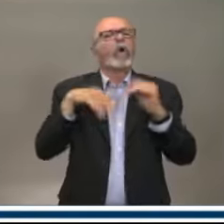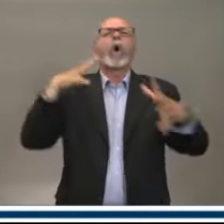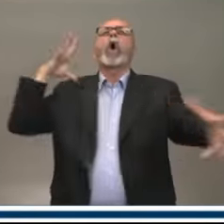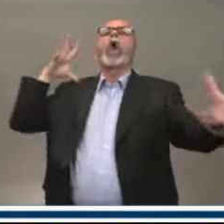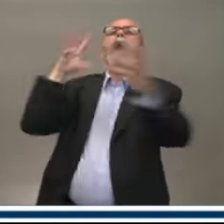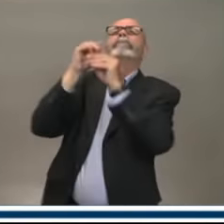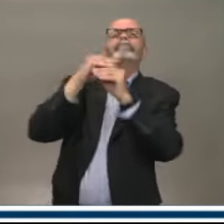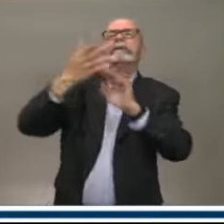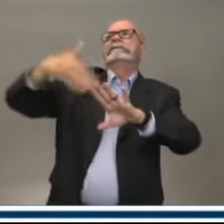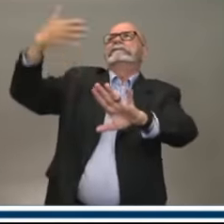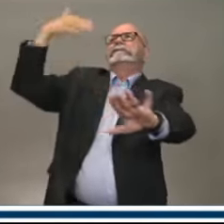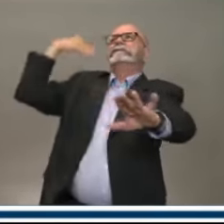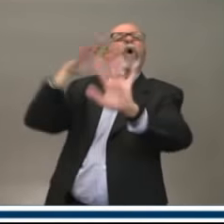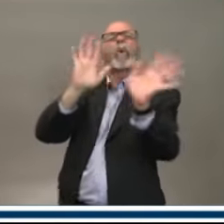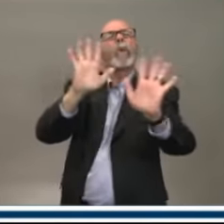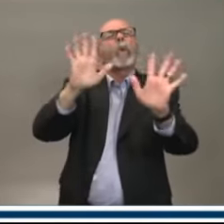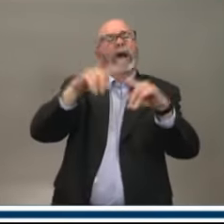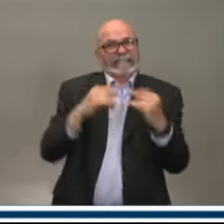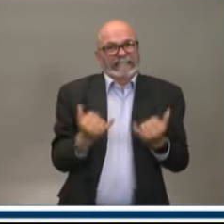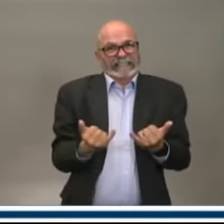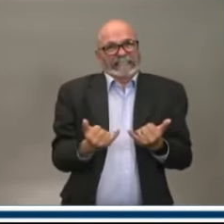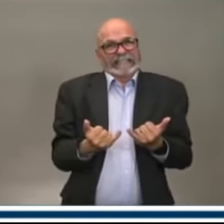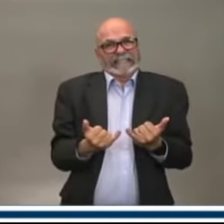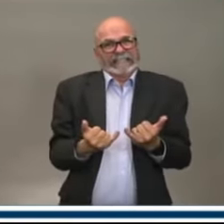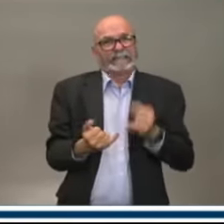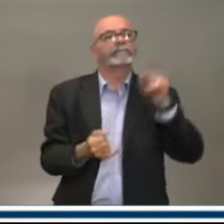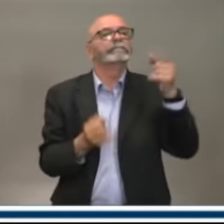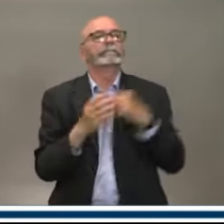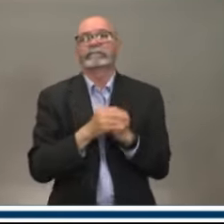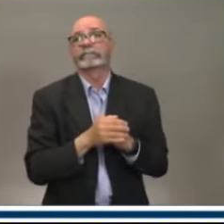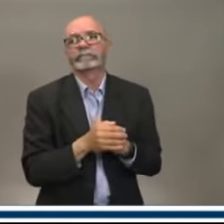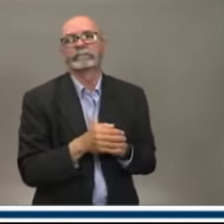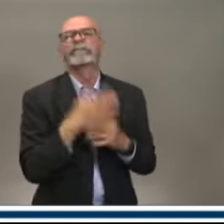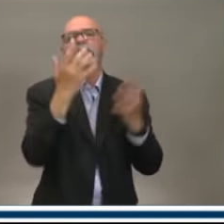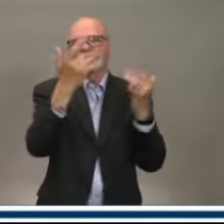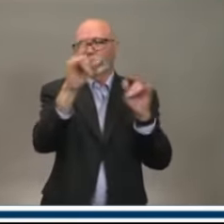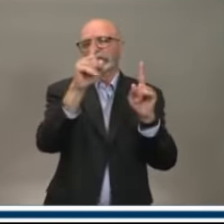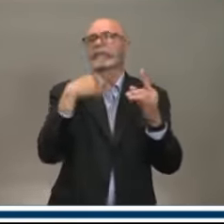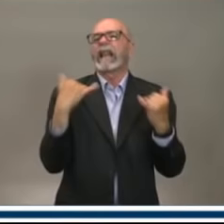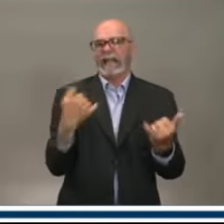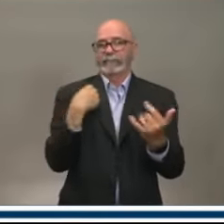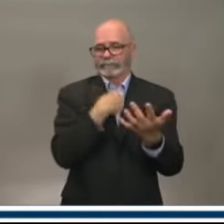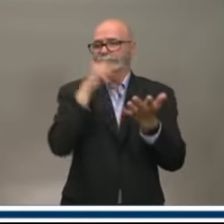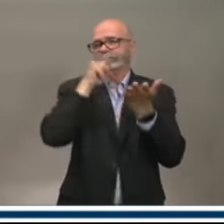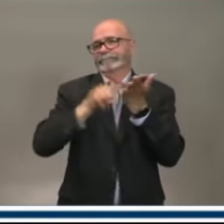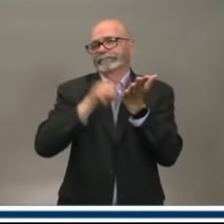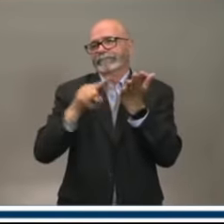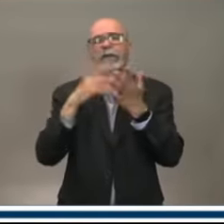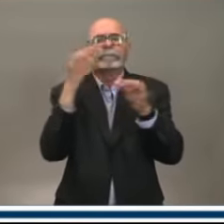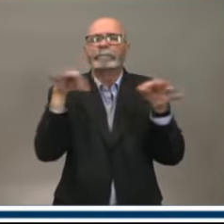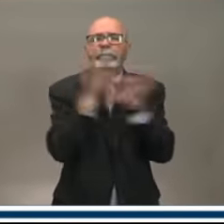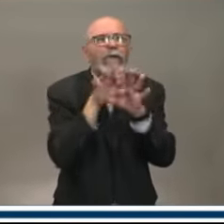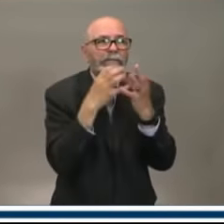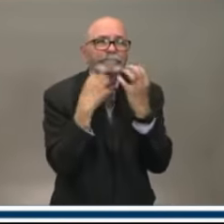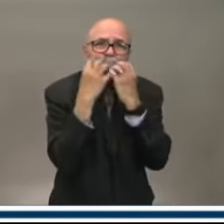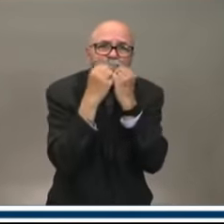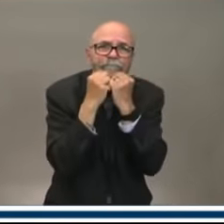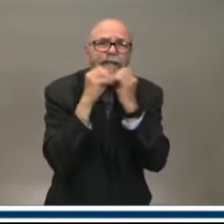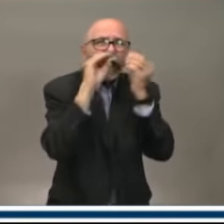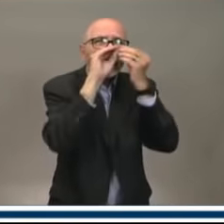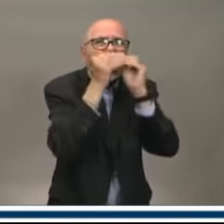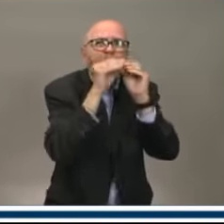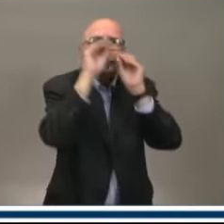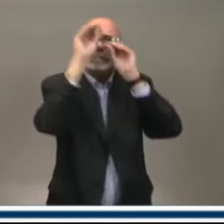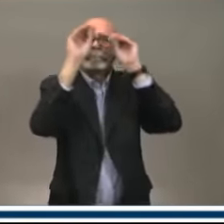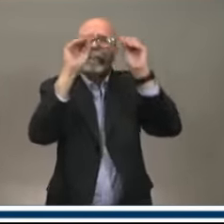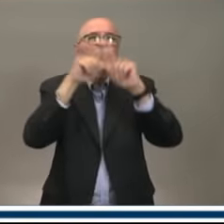history? Yeah, we're looking at that, and we just have to make sure we're careful. And some of the numbers in some of the zones will be very low, so we're looking at.